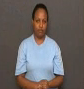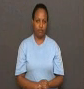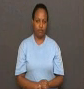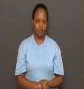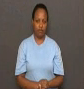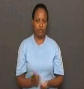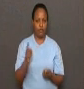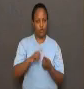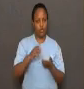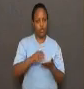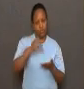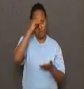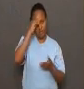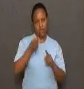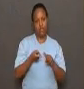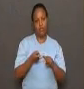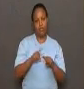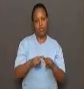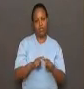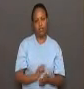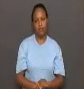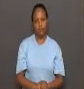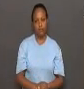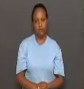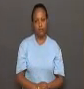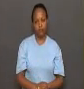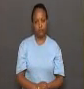Let's get back to our lesson.